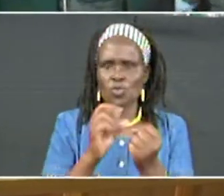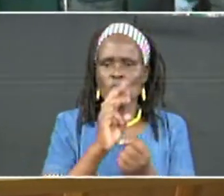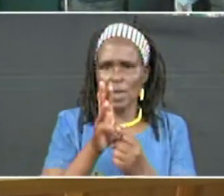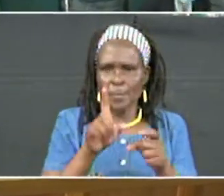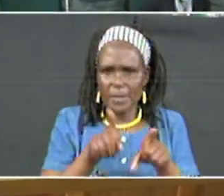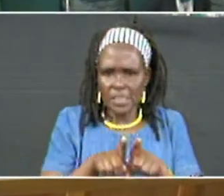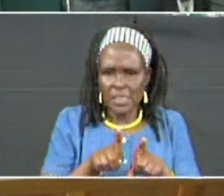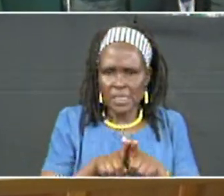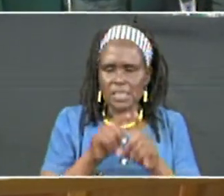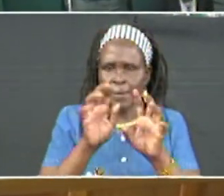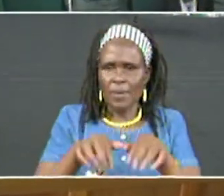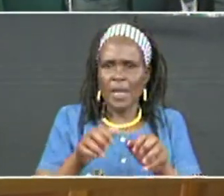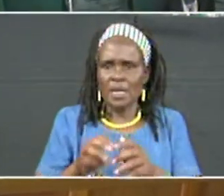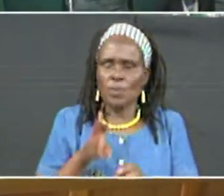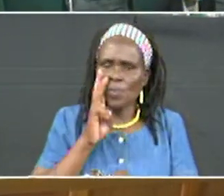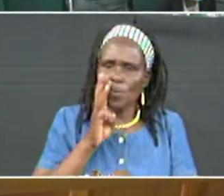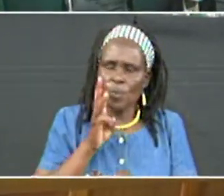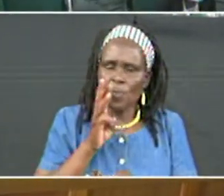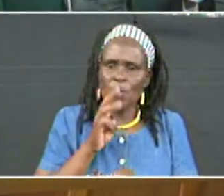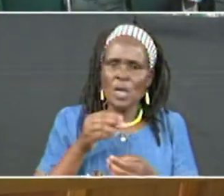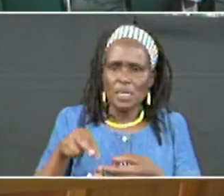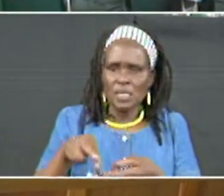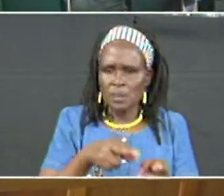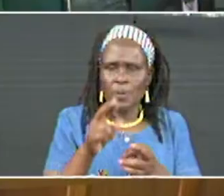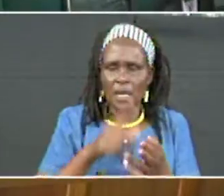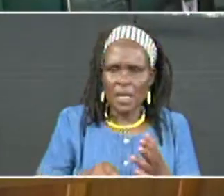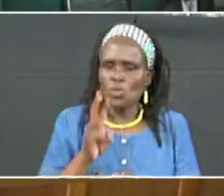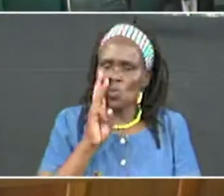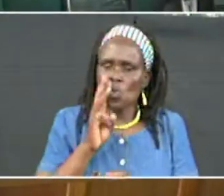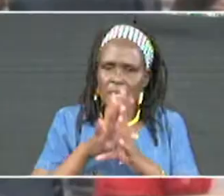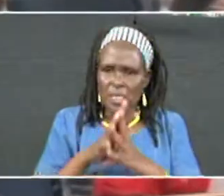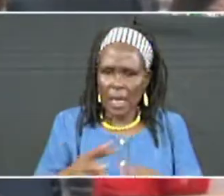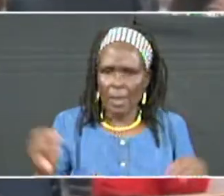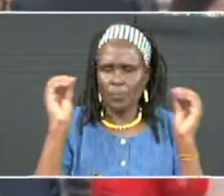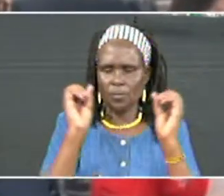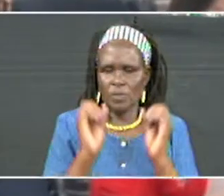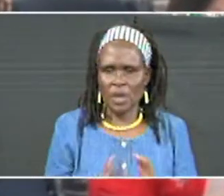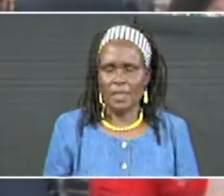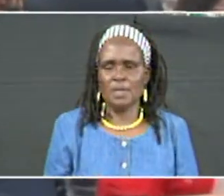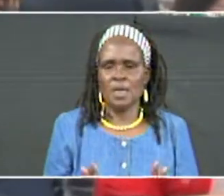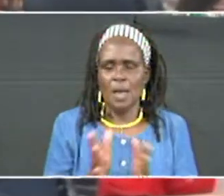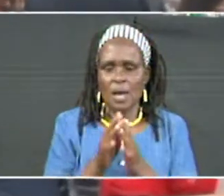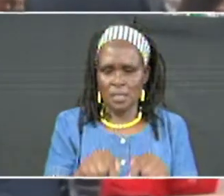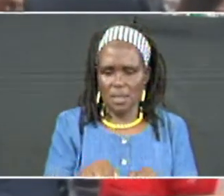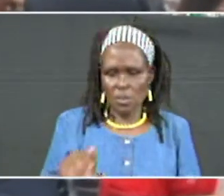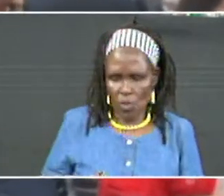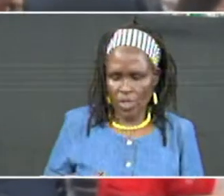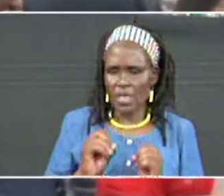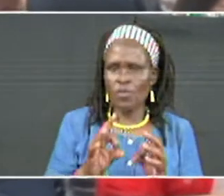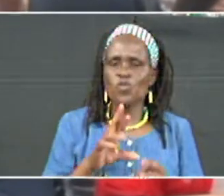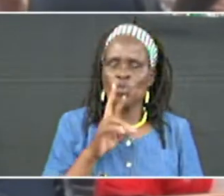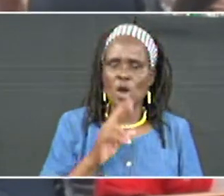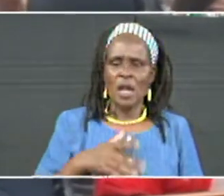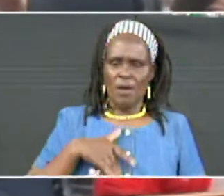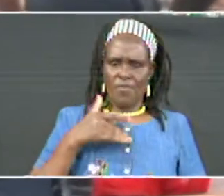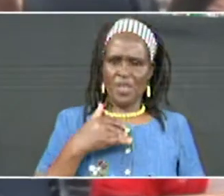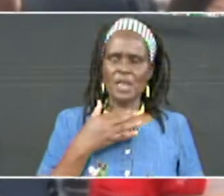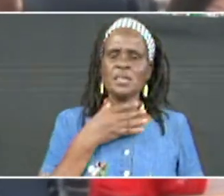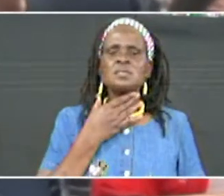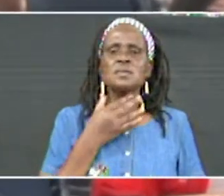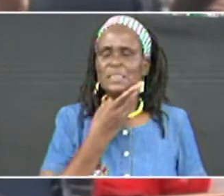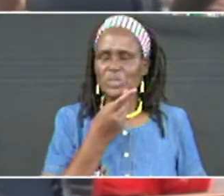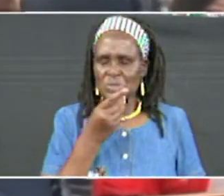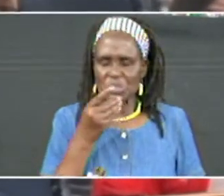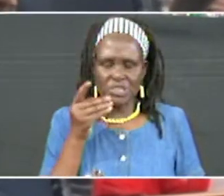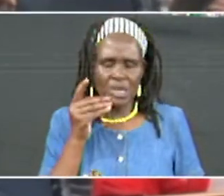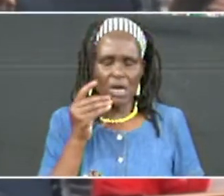of water whose waters do not fail. And this morning, if you're feeling dry and weary,